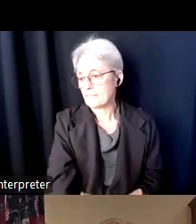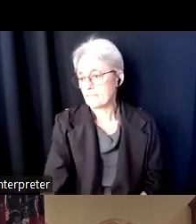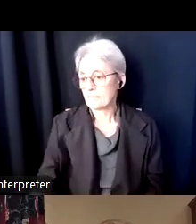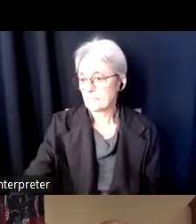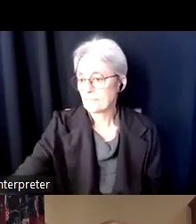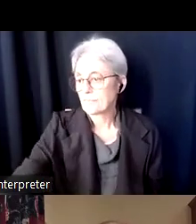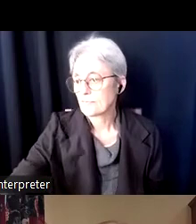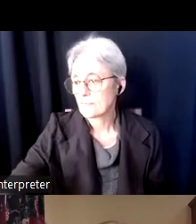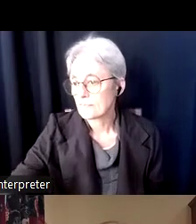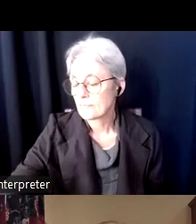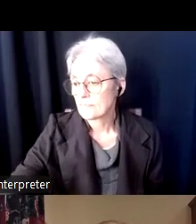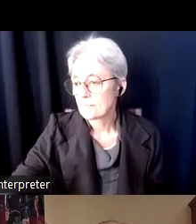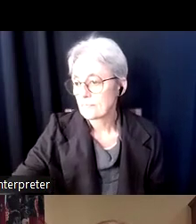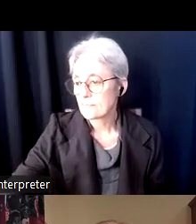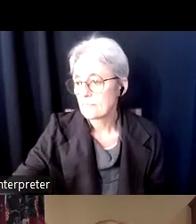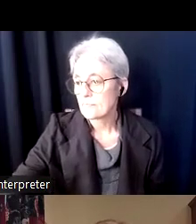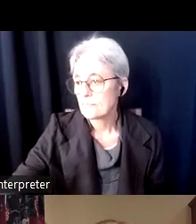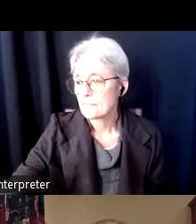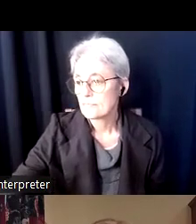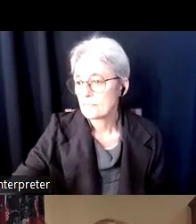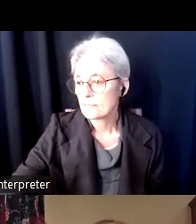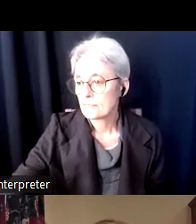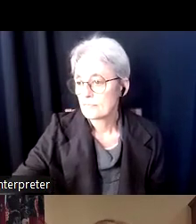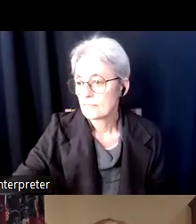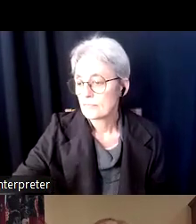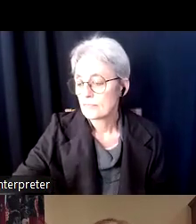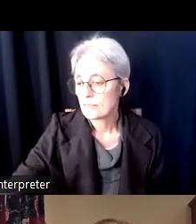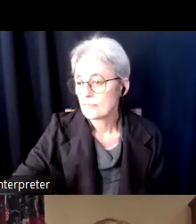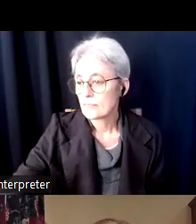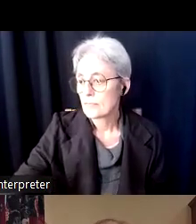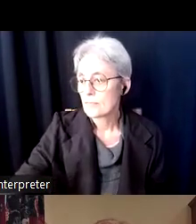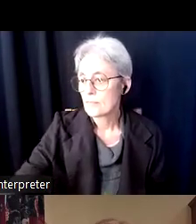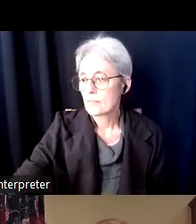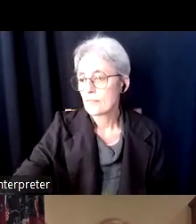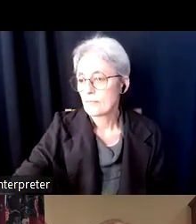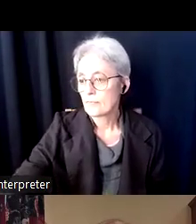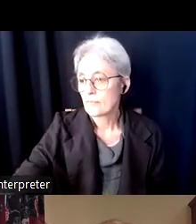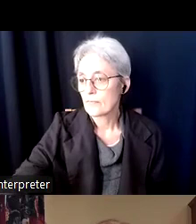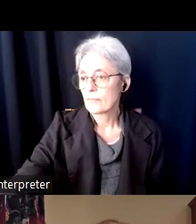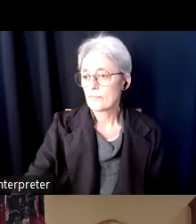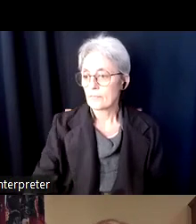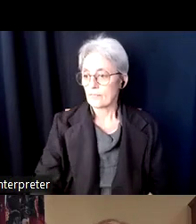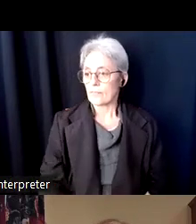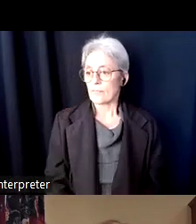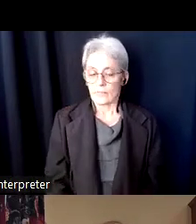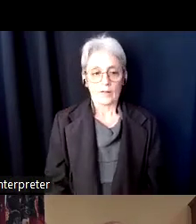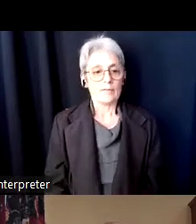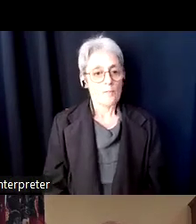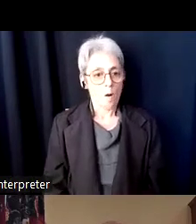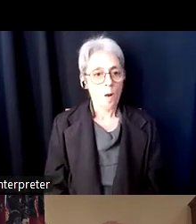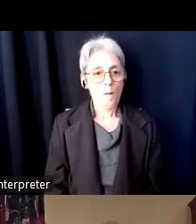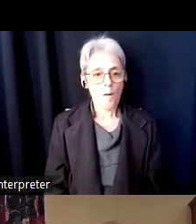I'm going to spend a few minutes talking about some major trends that we've seen from this data and from our interviews with